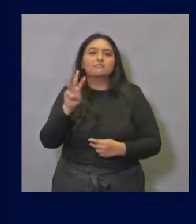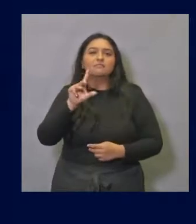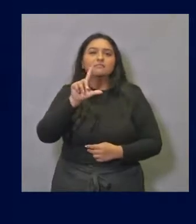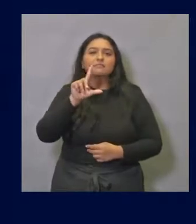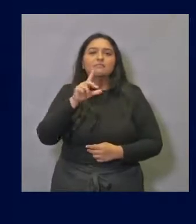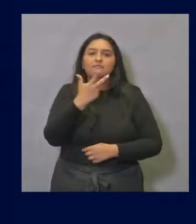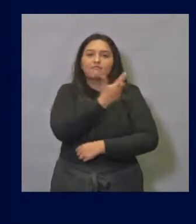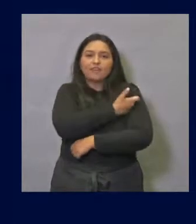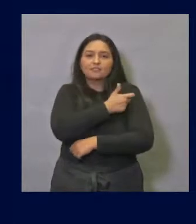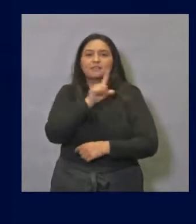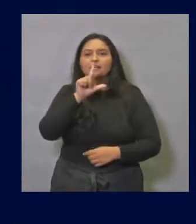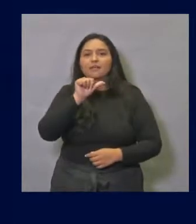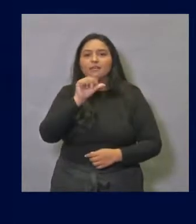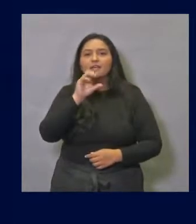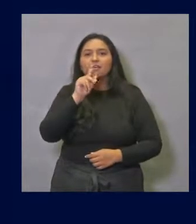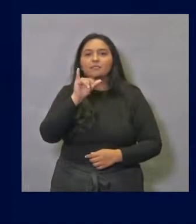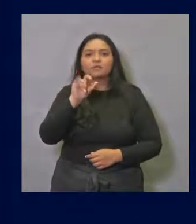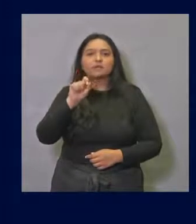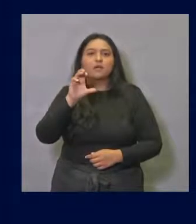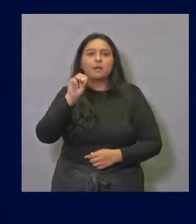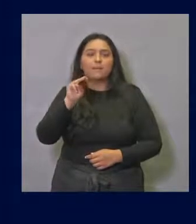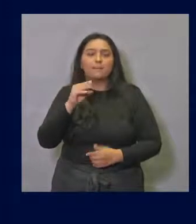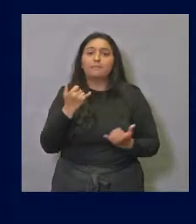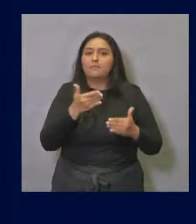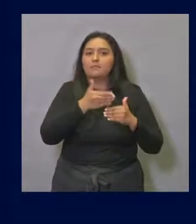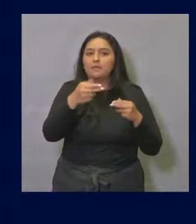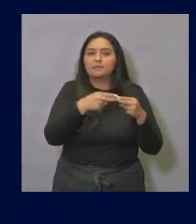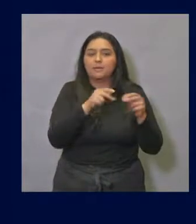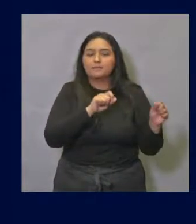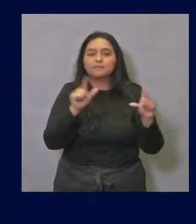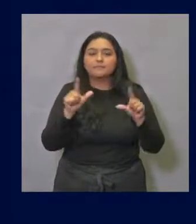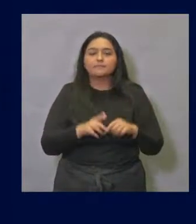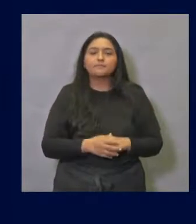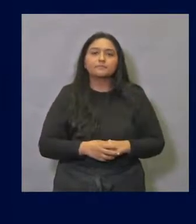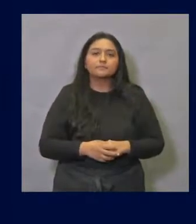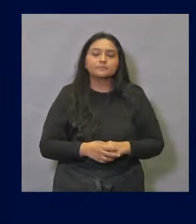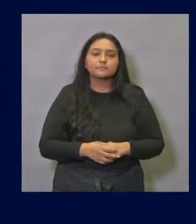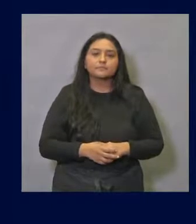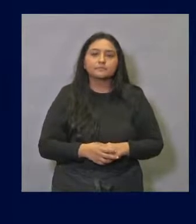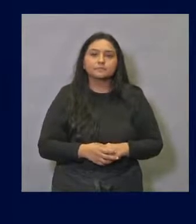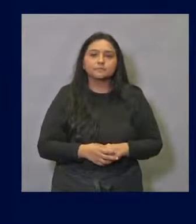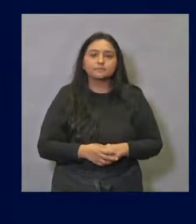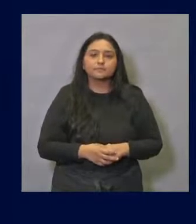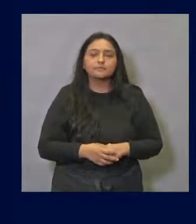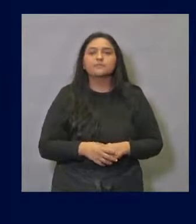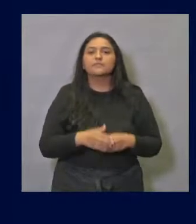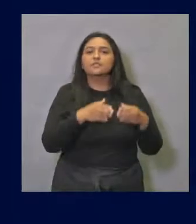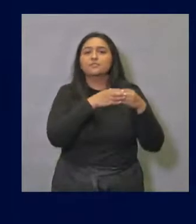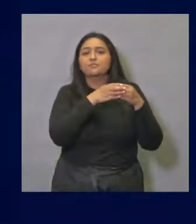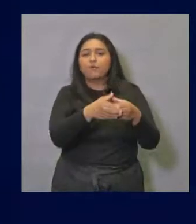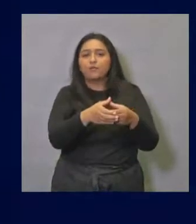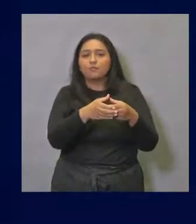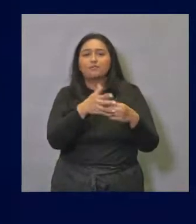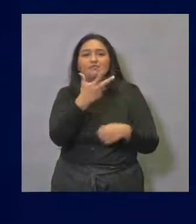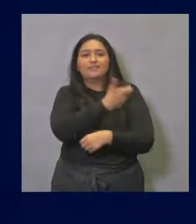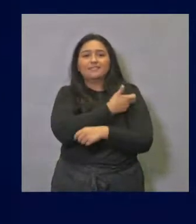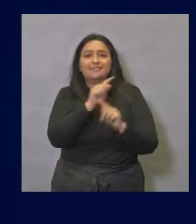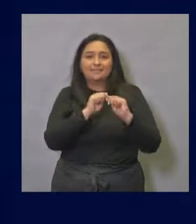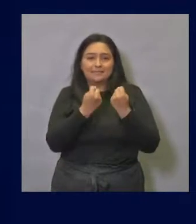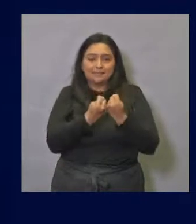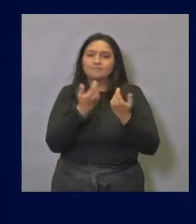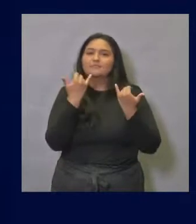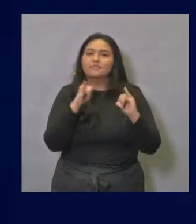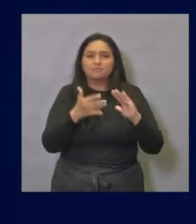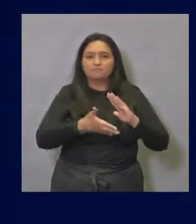vaccinatelacounty.com. Take the next slide. As we noted, mobile vaccine teams need to continue administering vaccines every